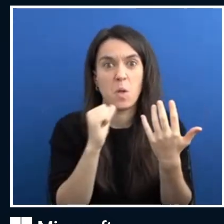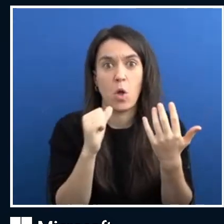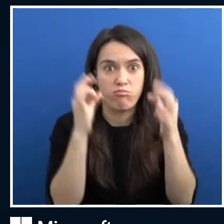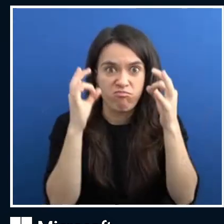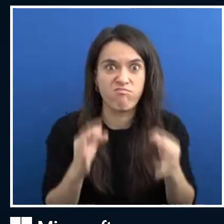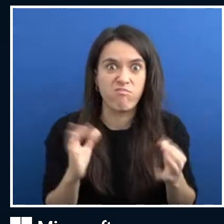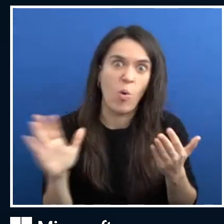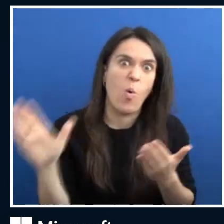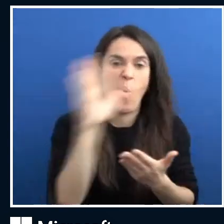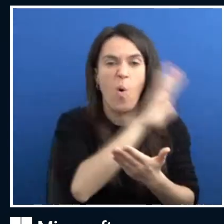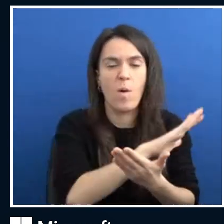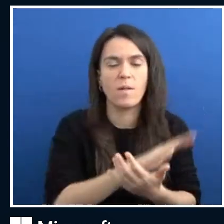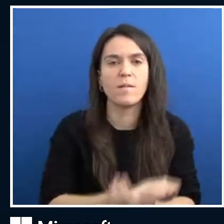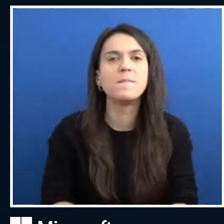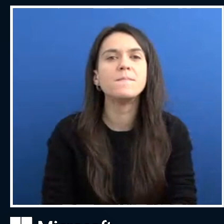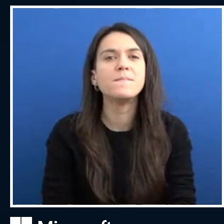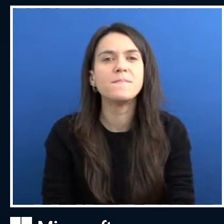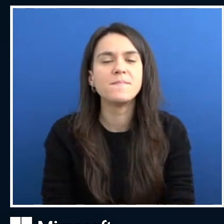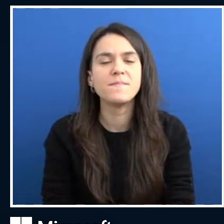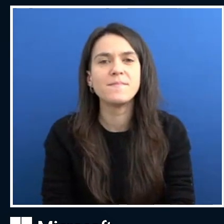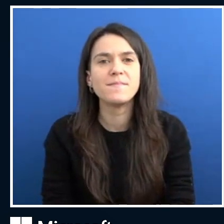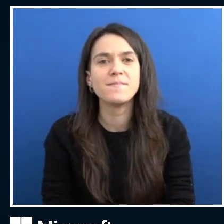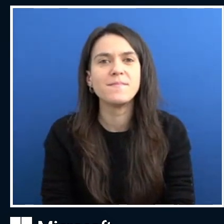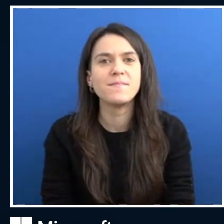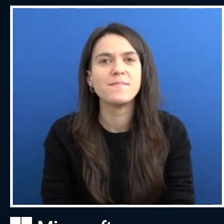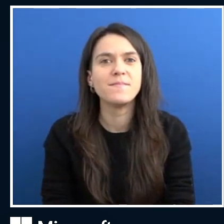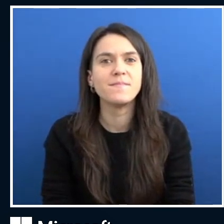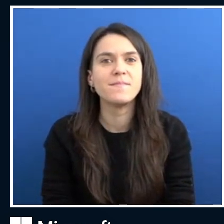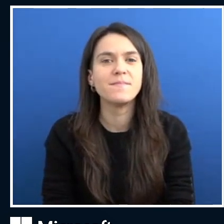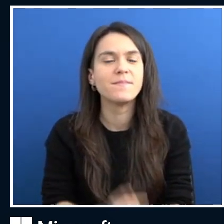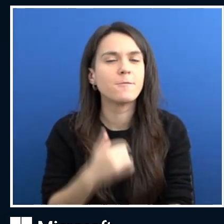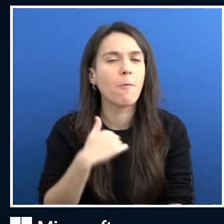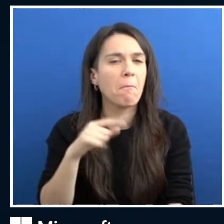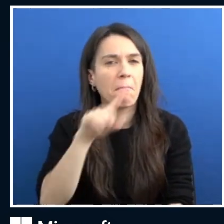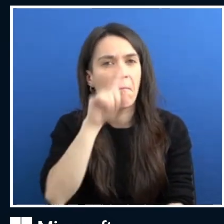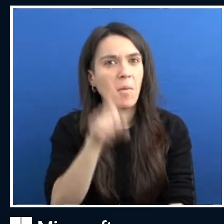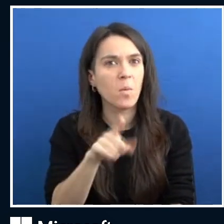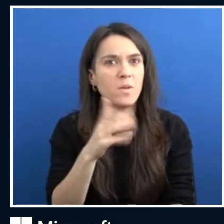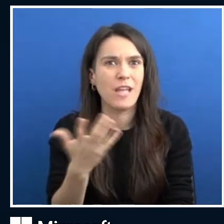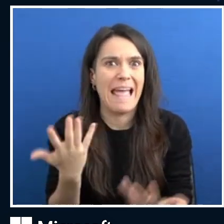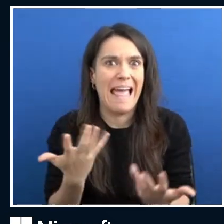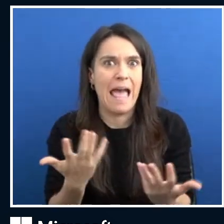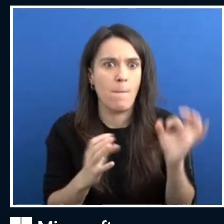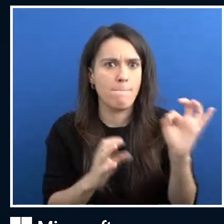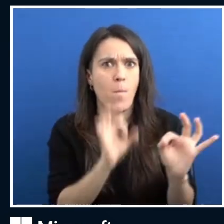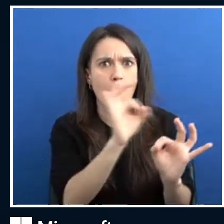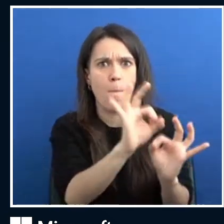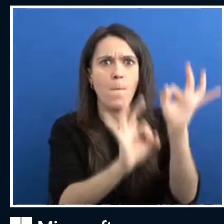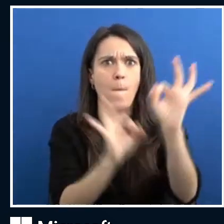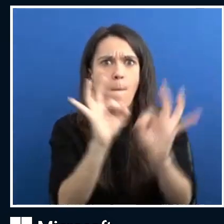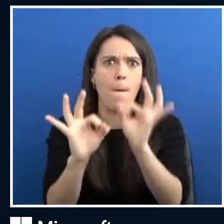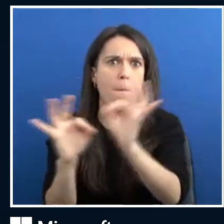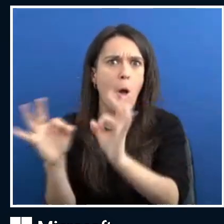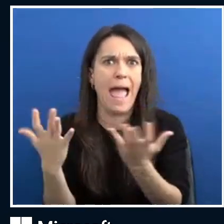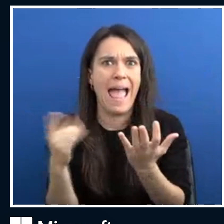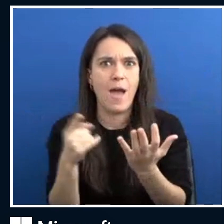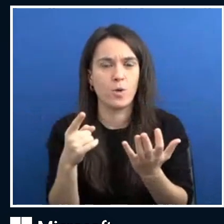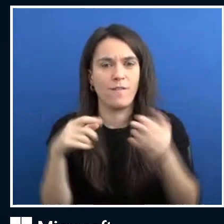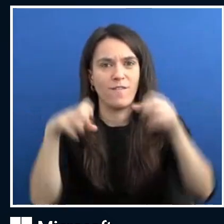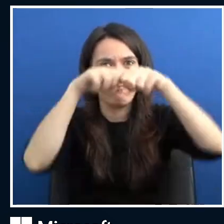to you guys is, how can those points be used and how are they usually used in random forest? It'd be great if you could probably put it out in the chat